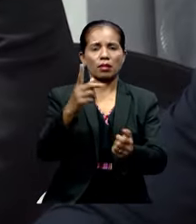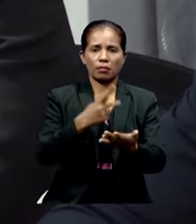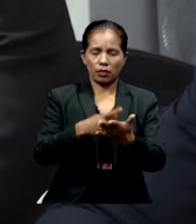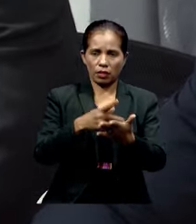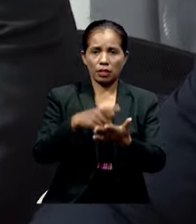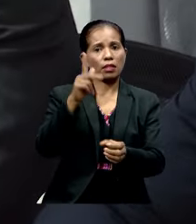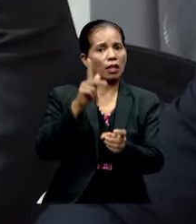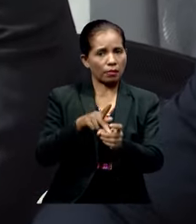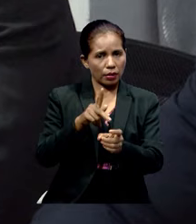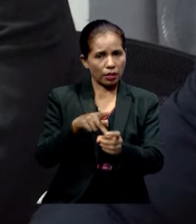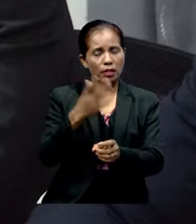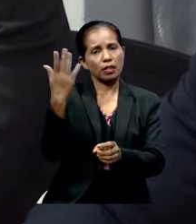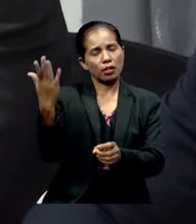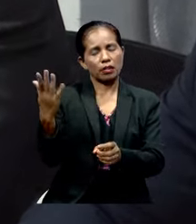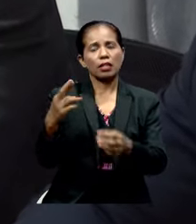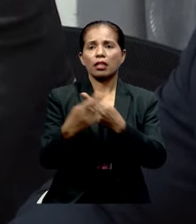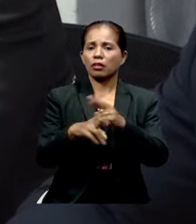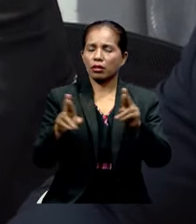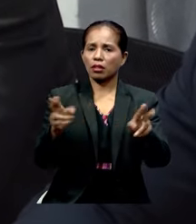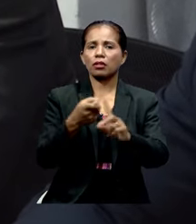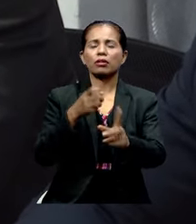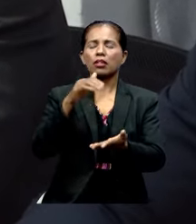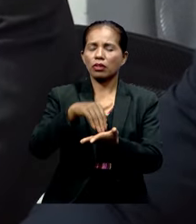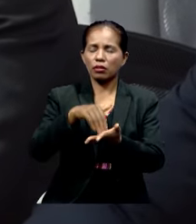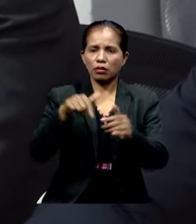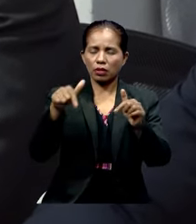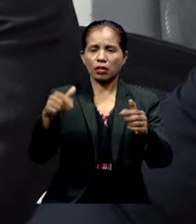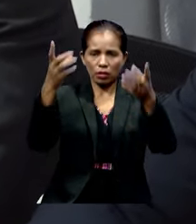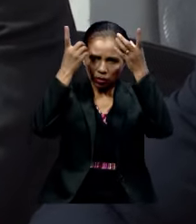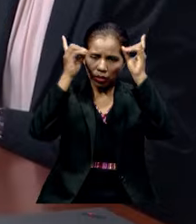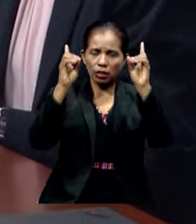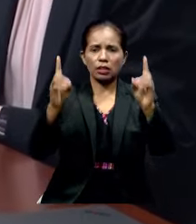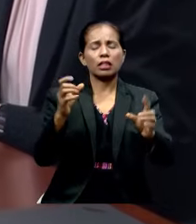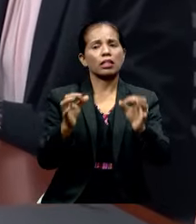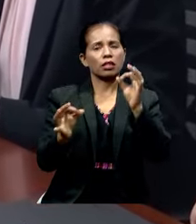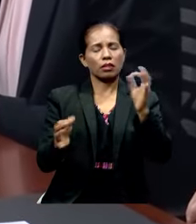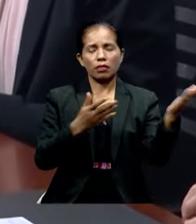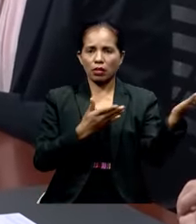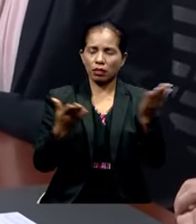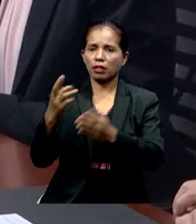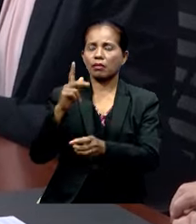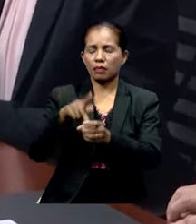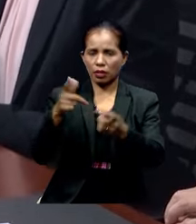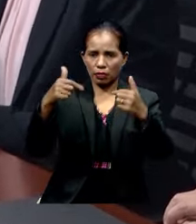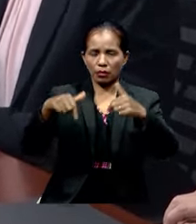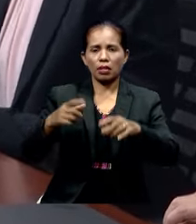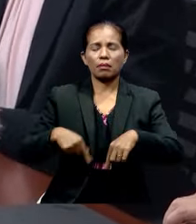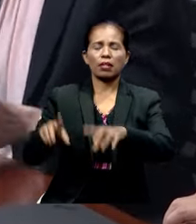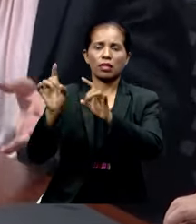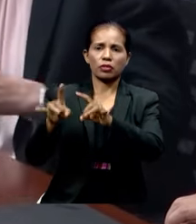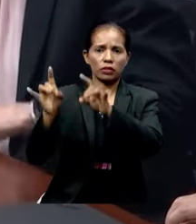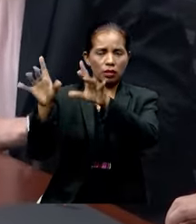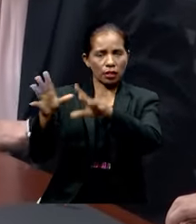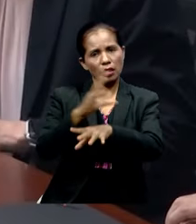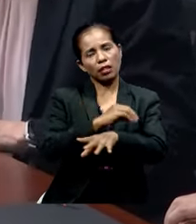Greater Sunrise, e a nebe, resultado se estudo ida ne, mas se decide caricadora susi Greater Sunrise se dada ba Australia, cadara mai